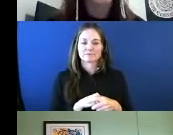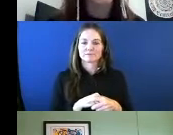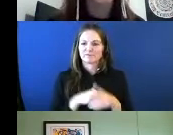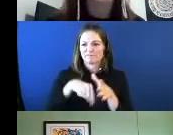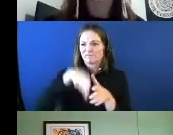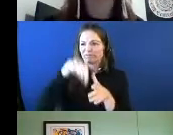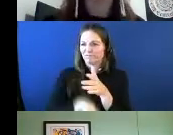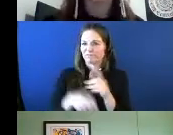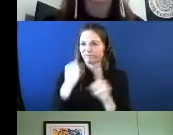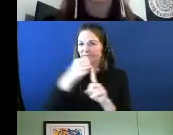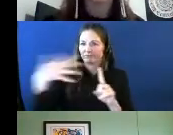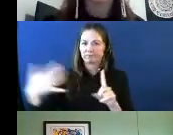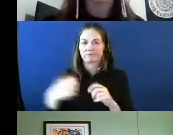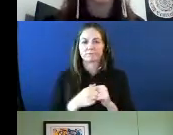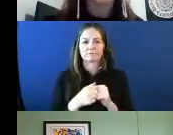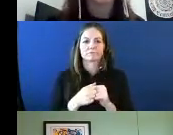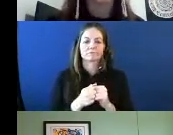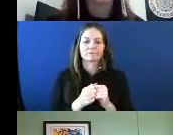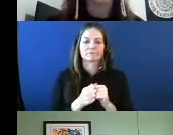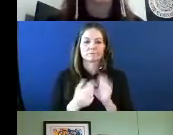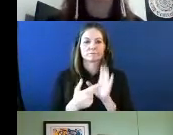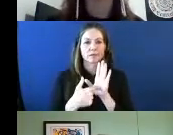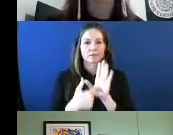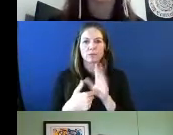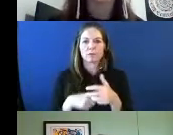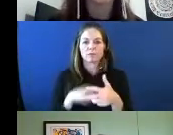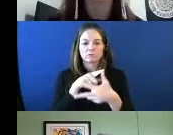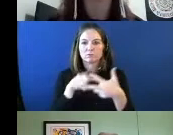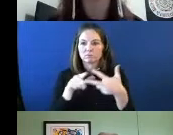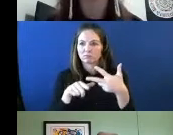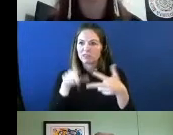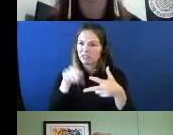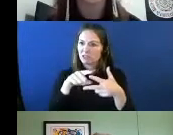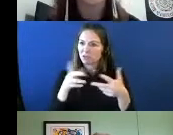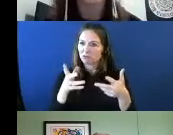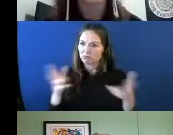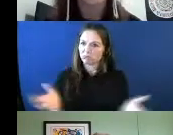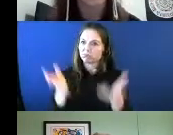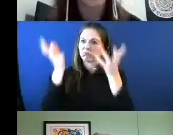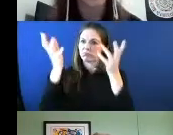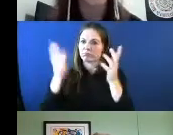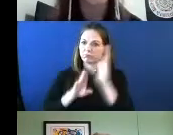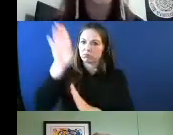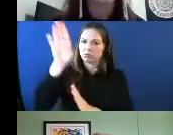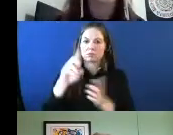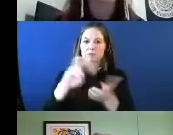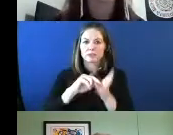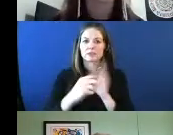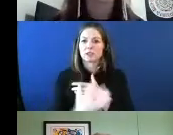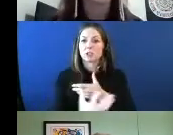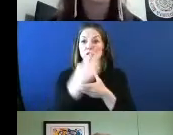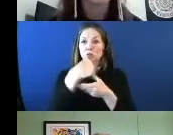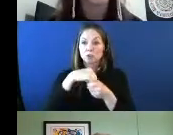And so if we're going to step up each of these pieces, if we're going to talk about authentic inclusion, we're going to